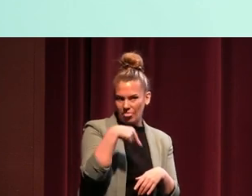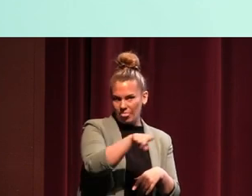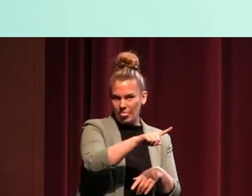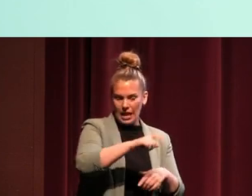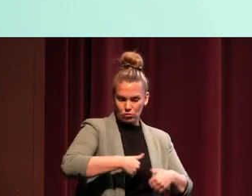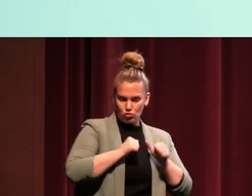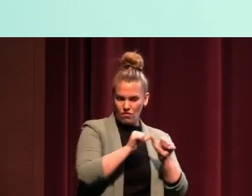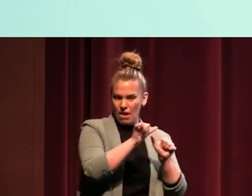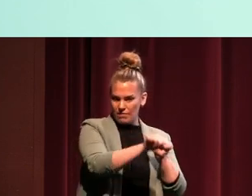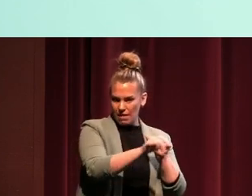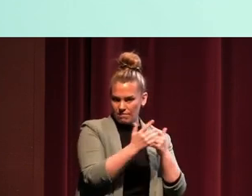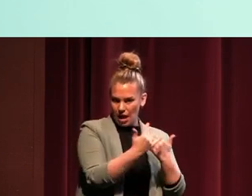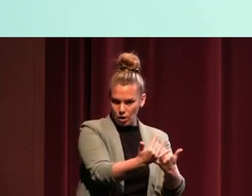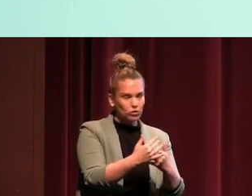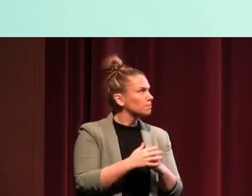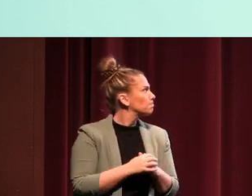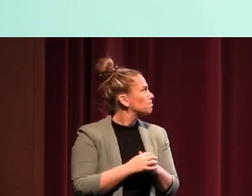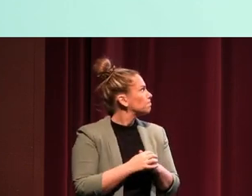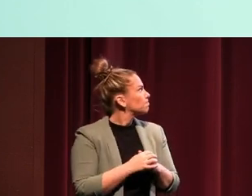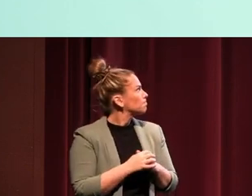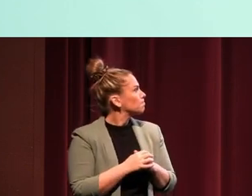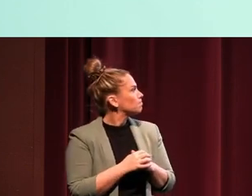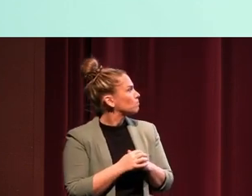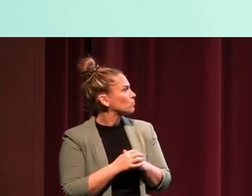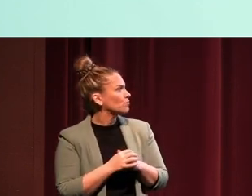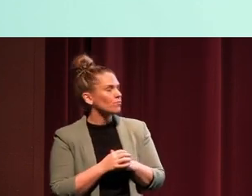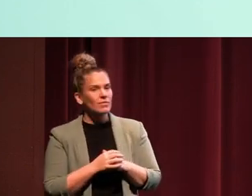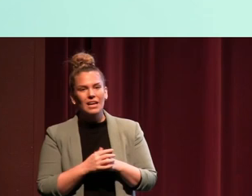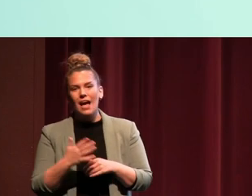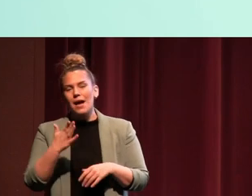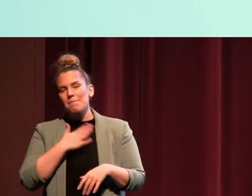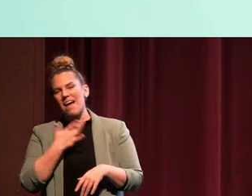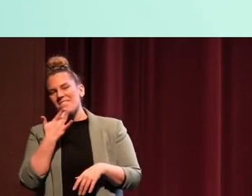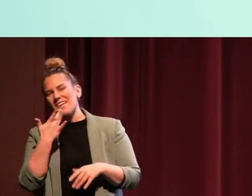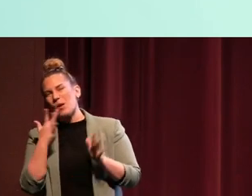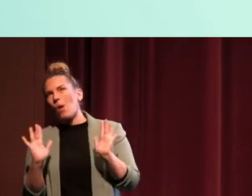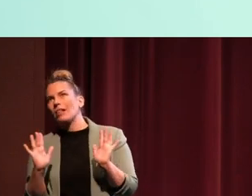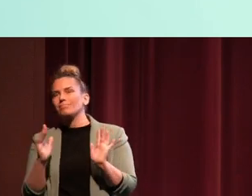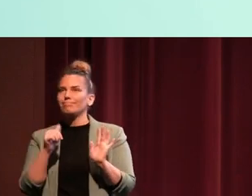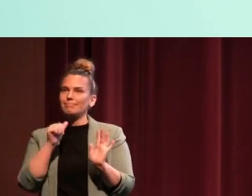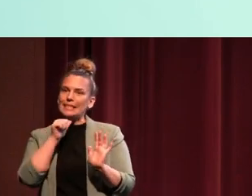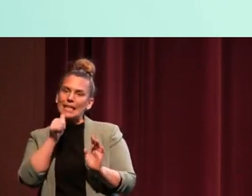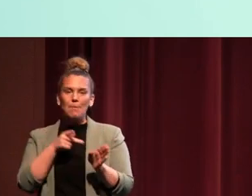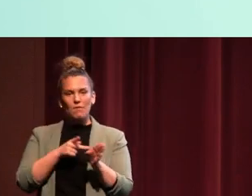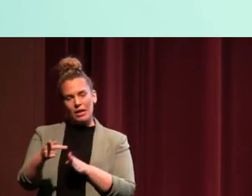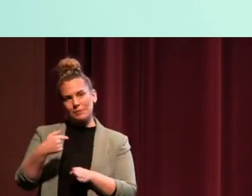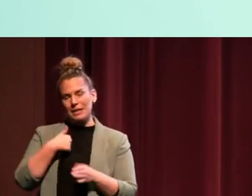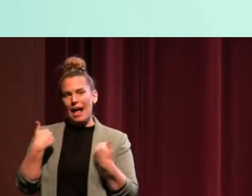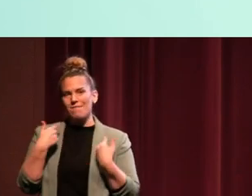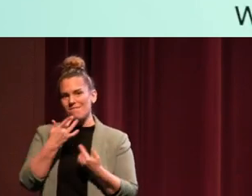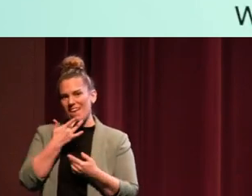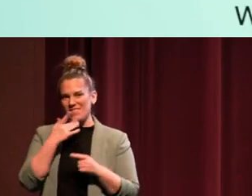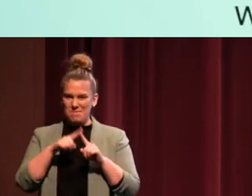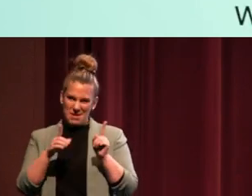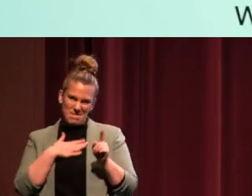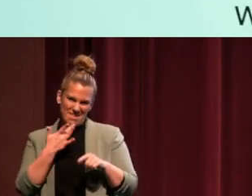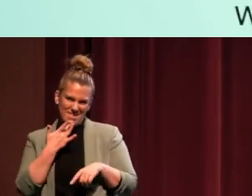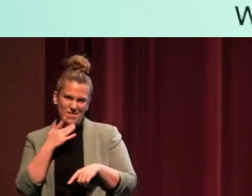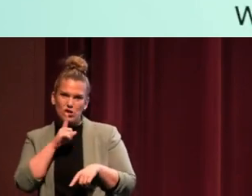Western larch, it's unprofessional for me to have favorites, but my favorite's western